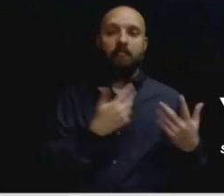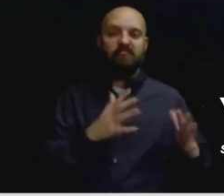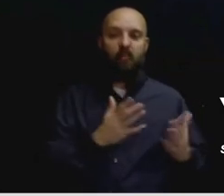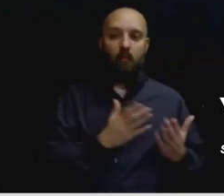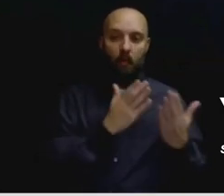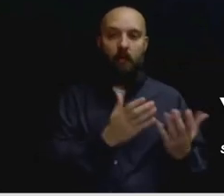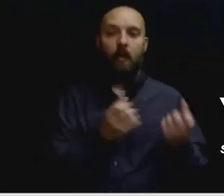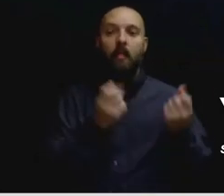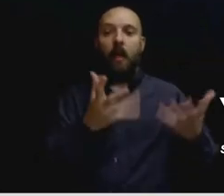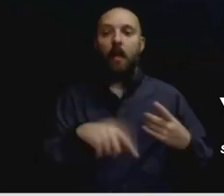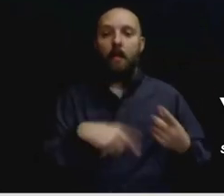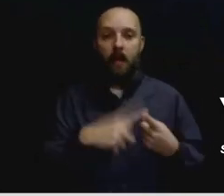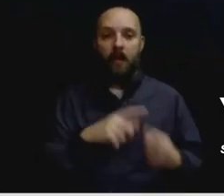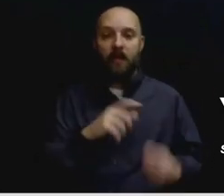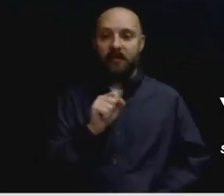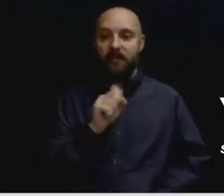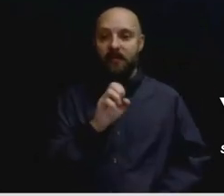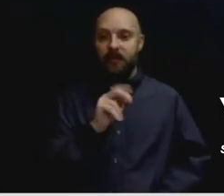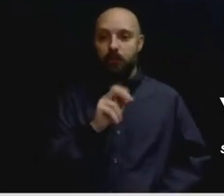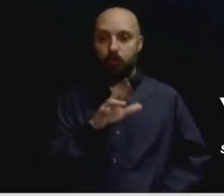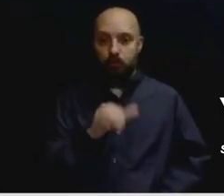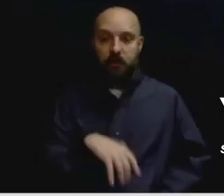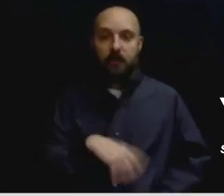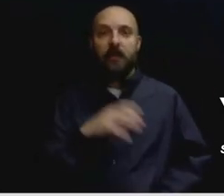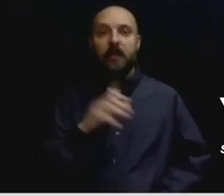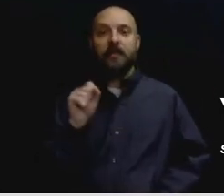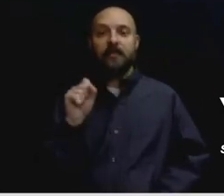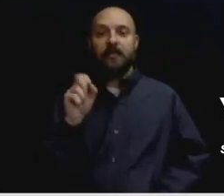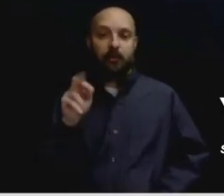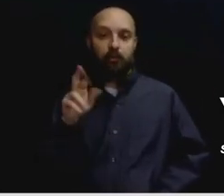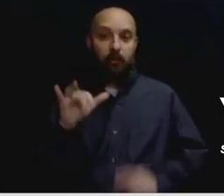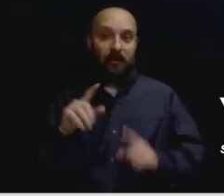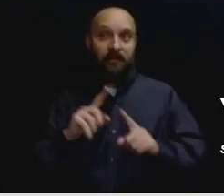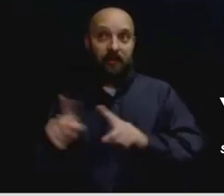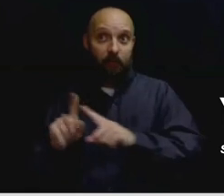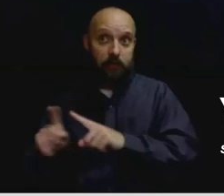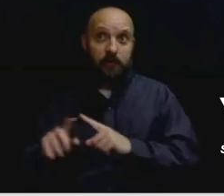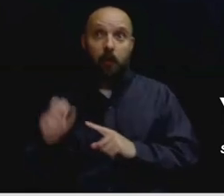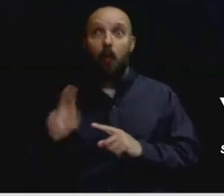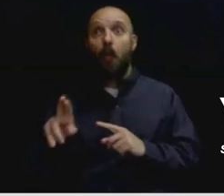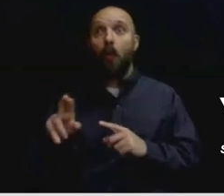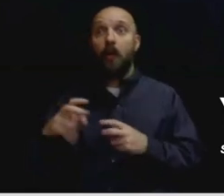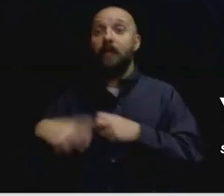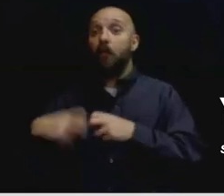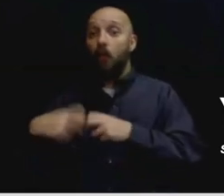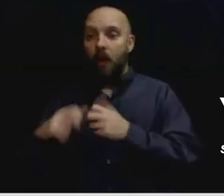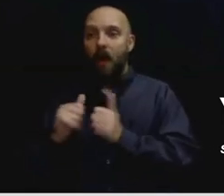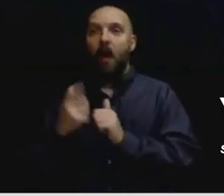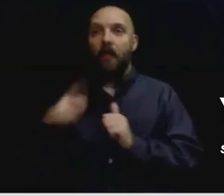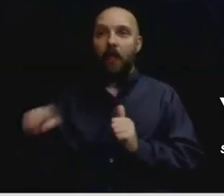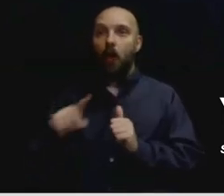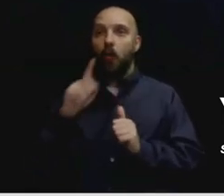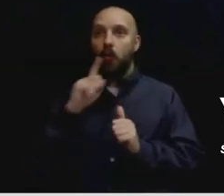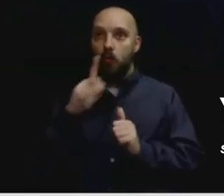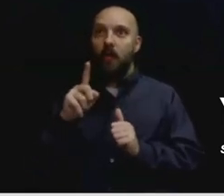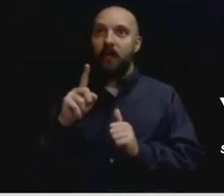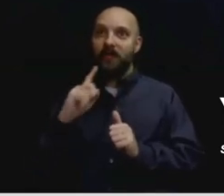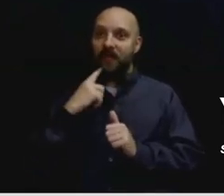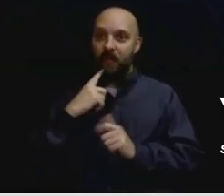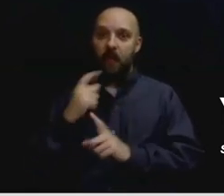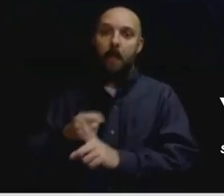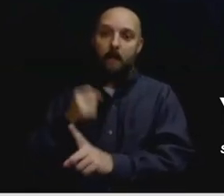about sensory and sensory differences or difficulties and how they really significantly impact